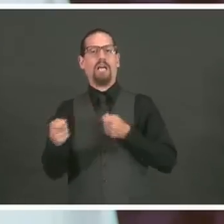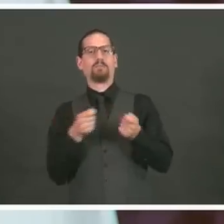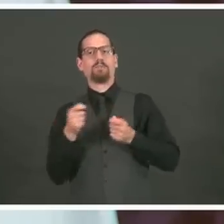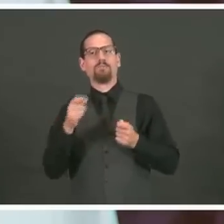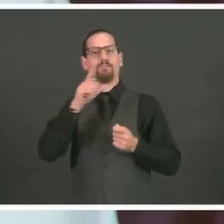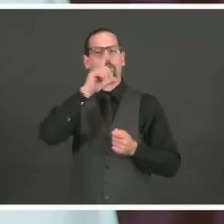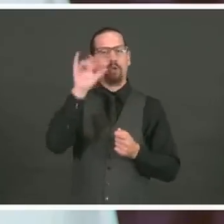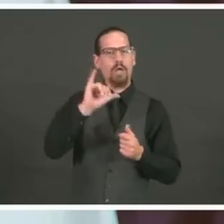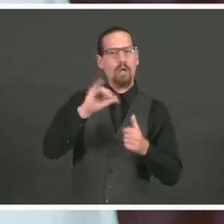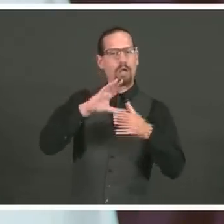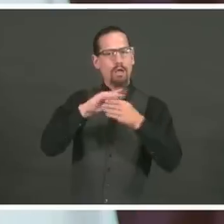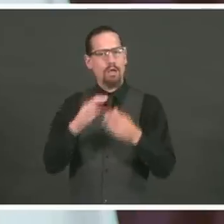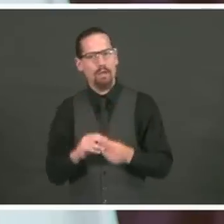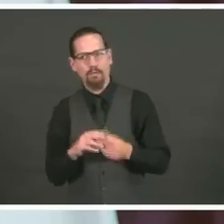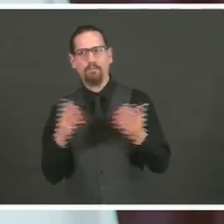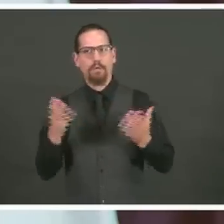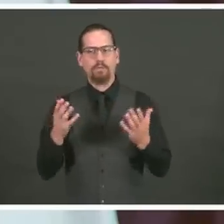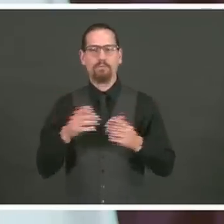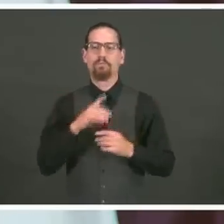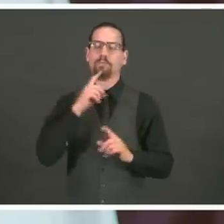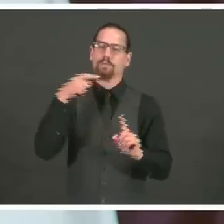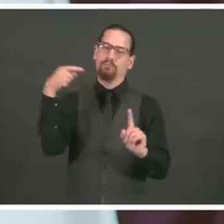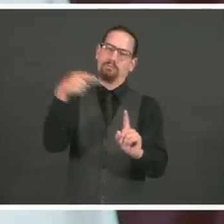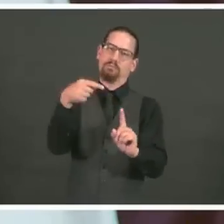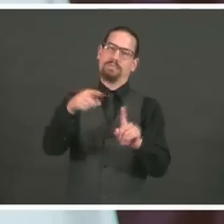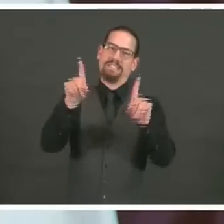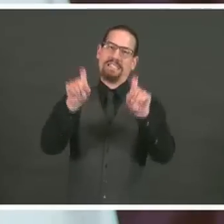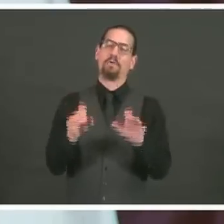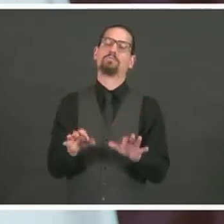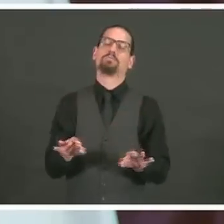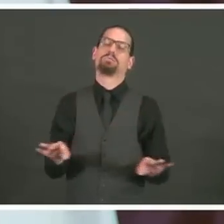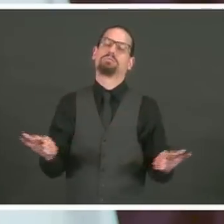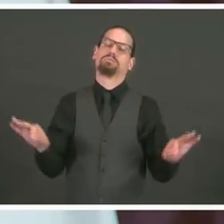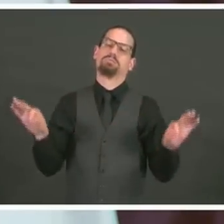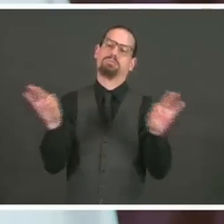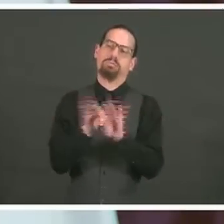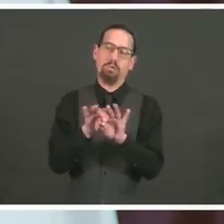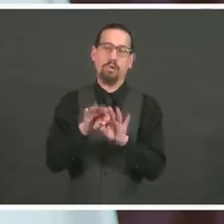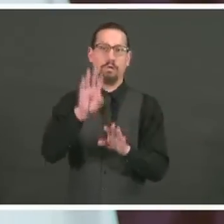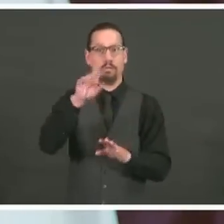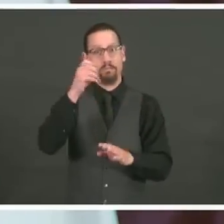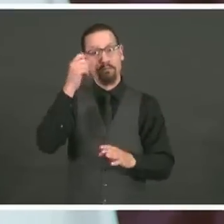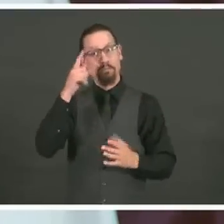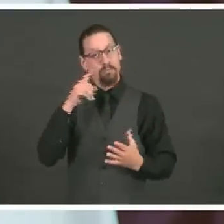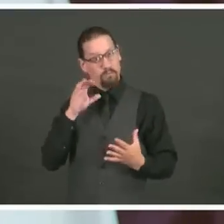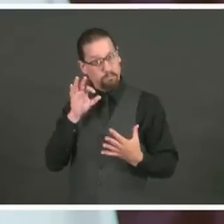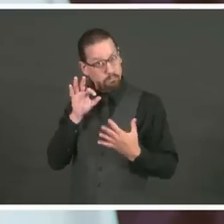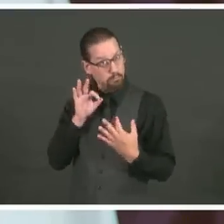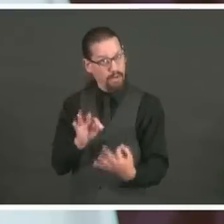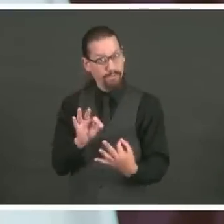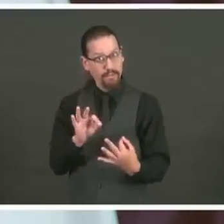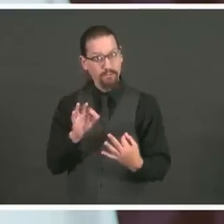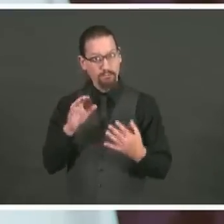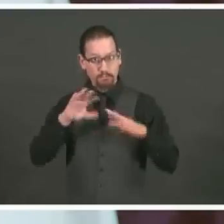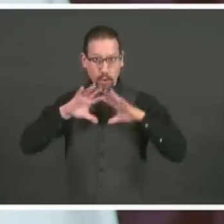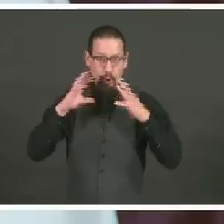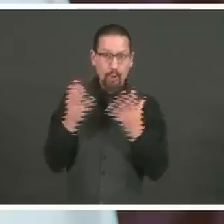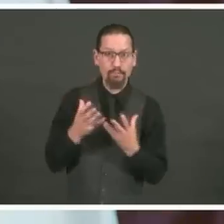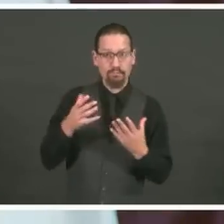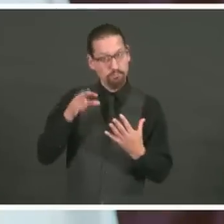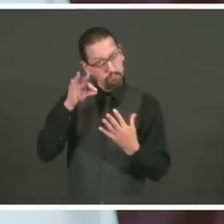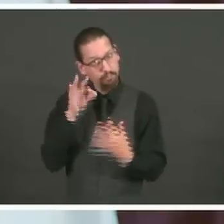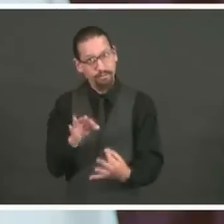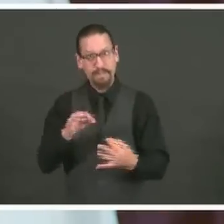tools is testing. You know, in an ideal world, which we are not in, if we could, you know, test